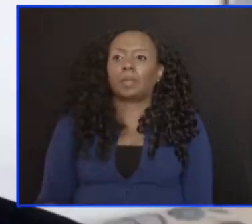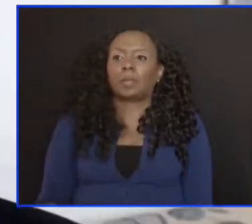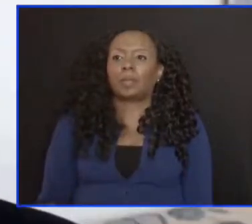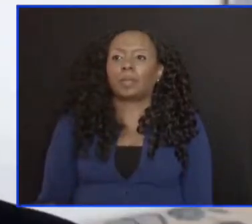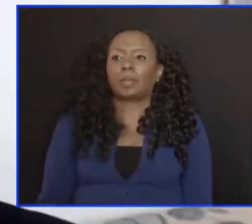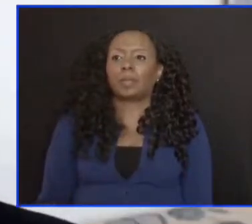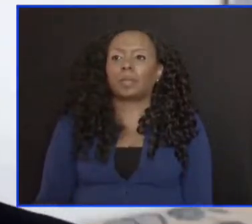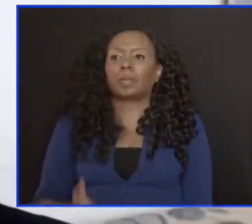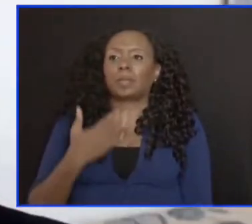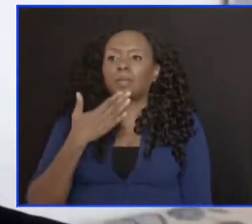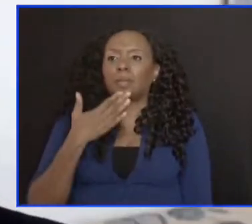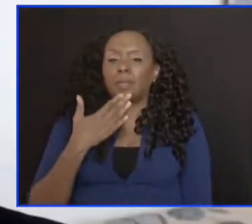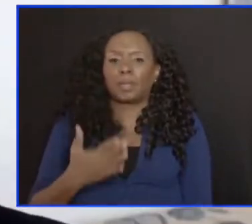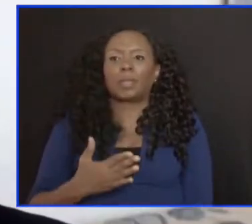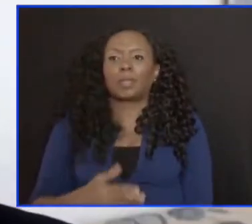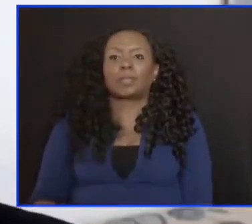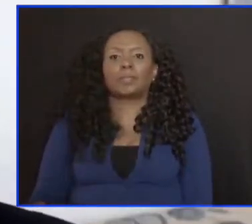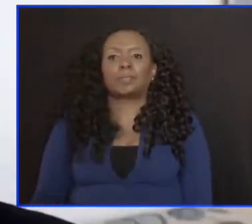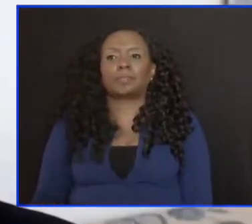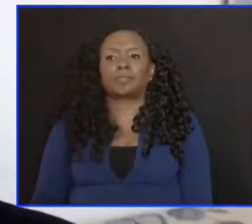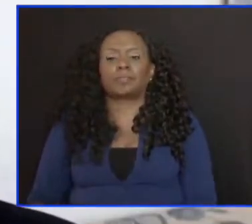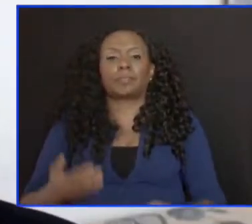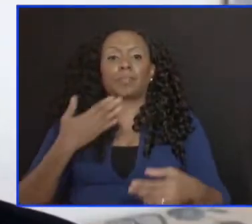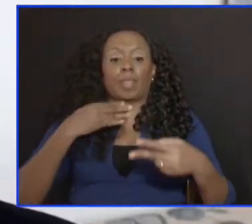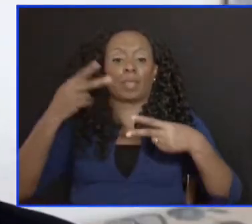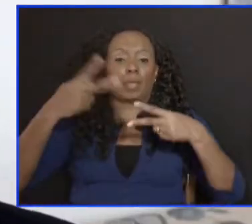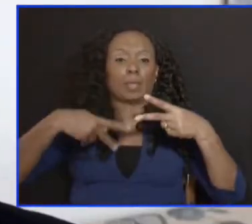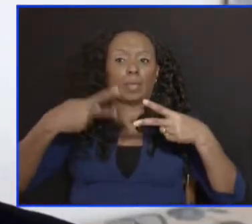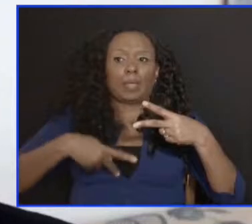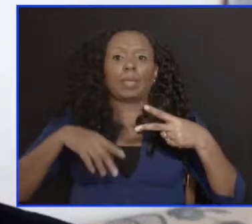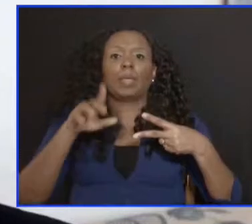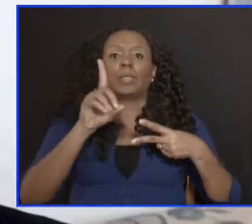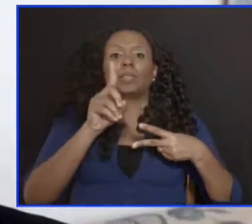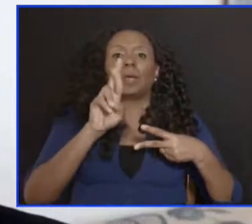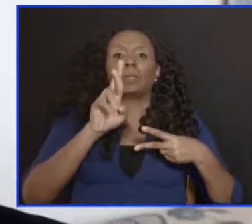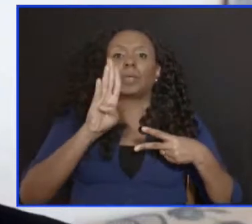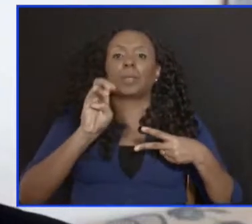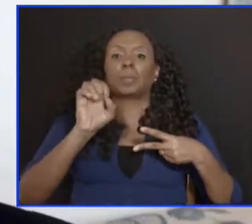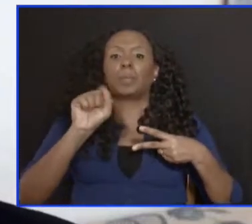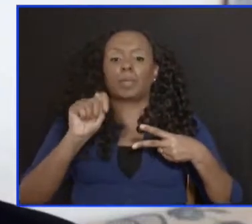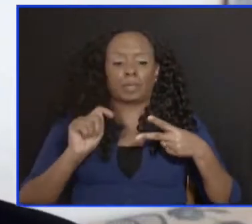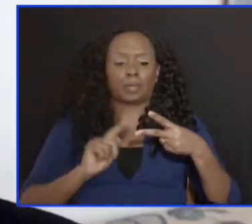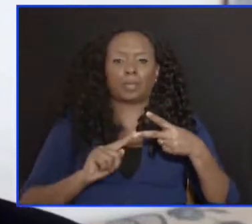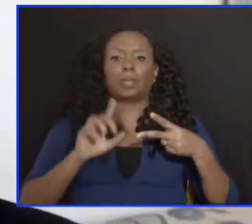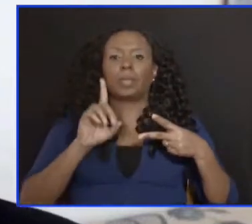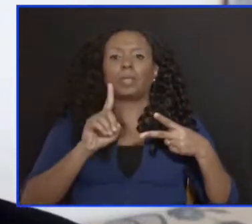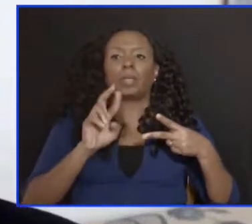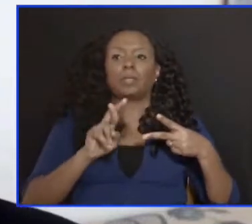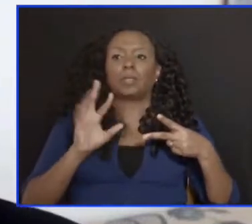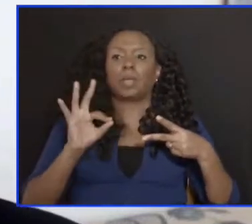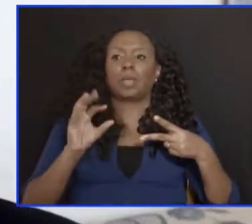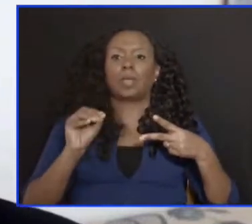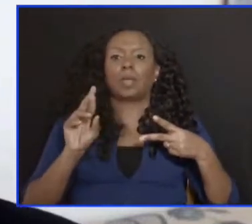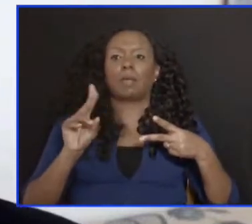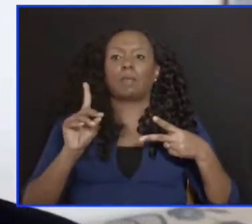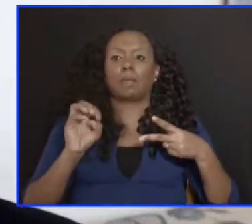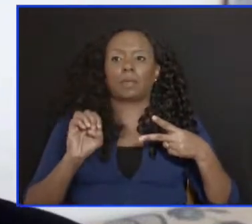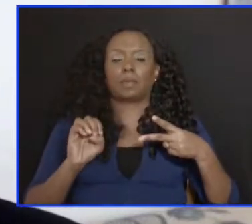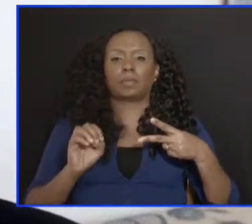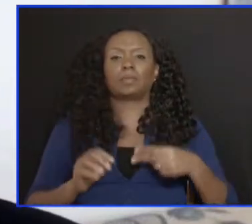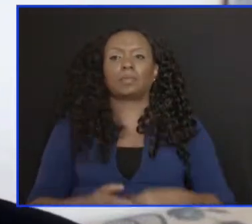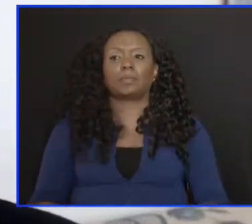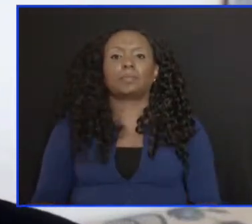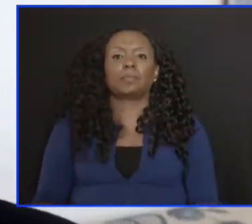Thank you very much, Dr. Anton Best. Also, thanks to Infection Control Specialist, Dr. Forde,